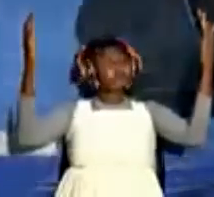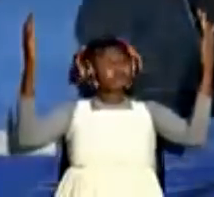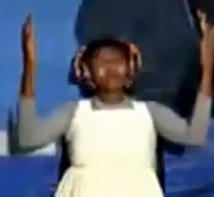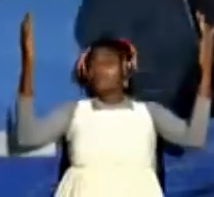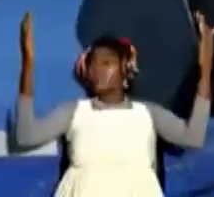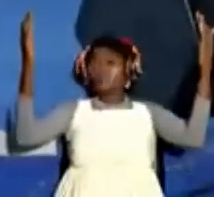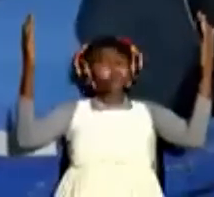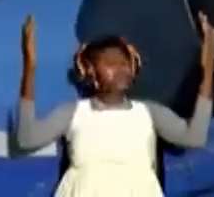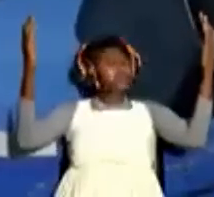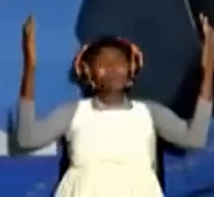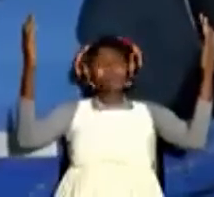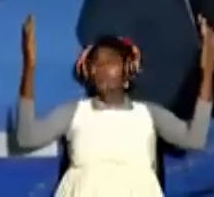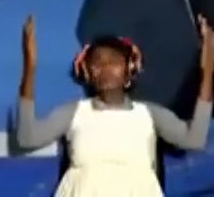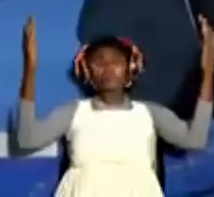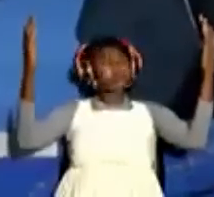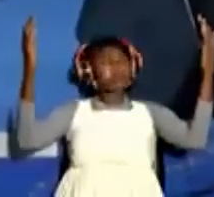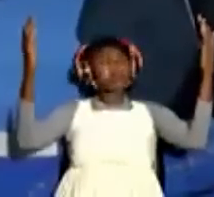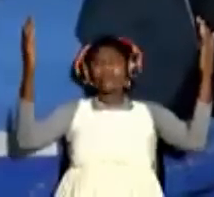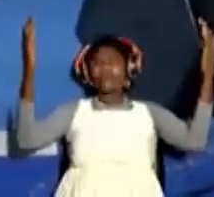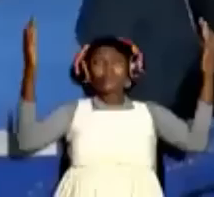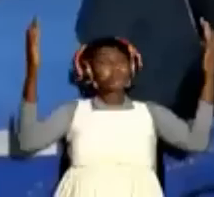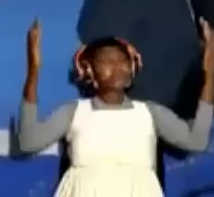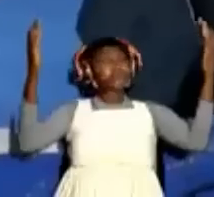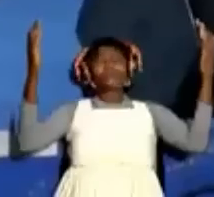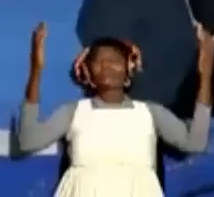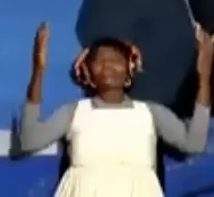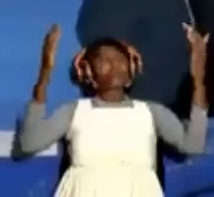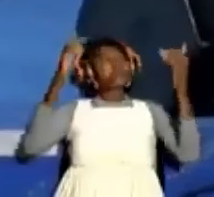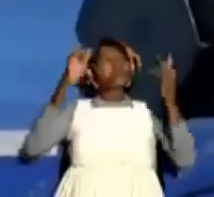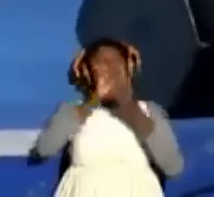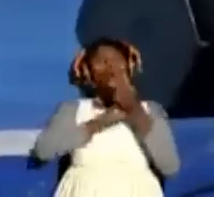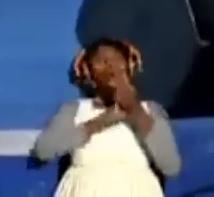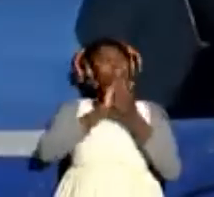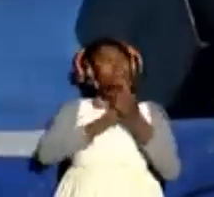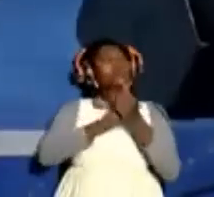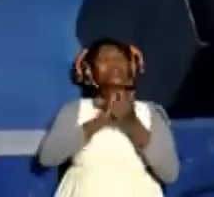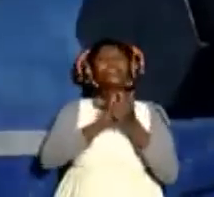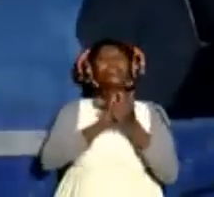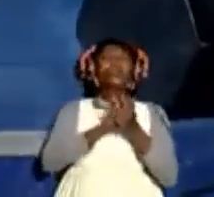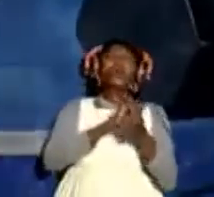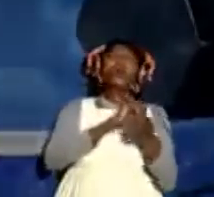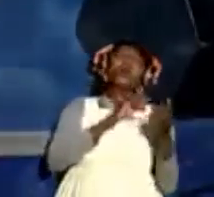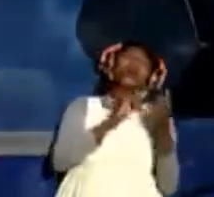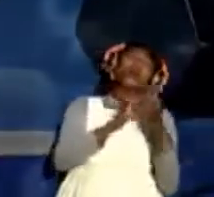fly. Wash me, O Savior, I die. When me,